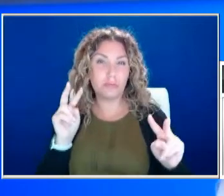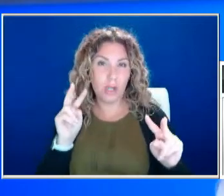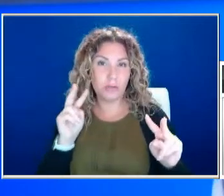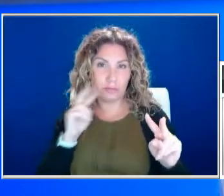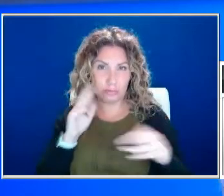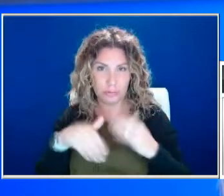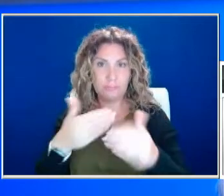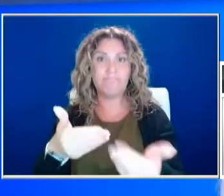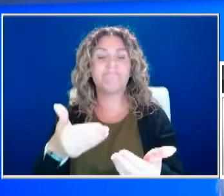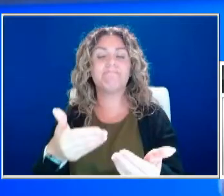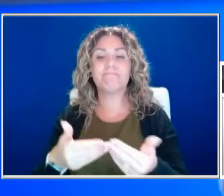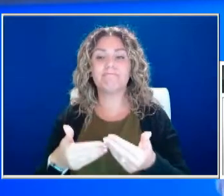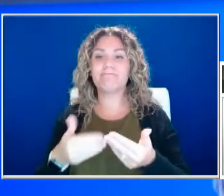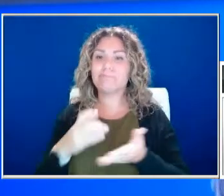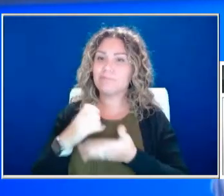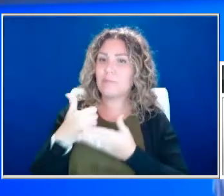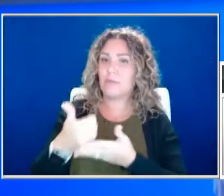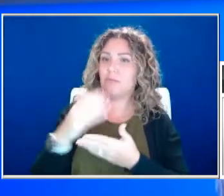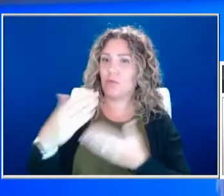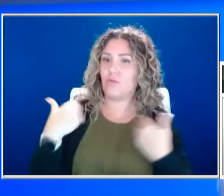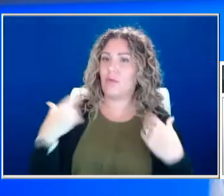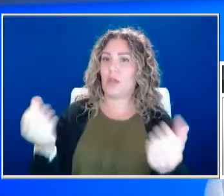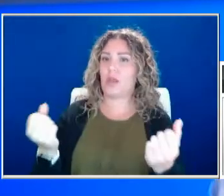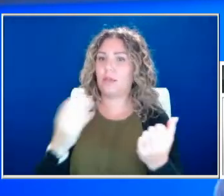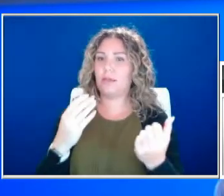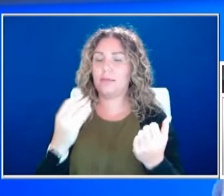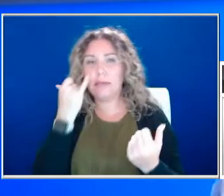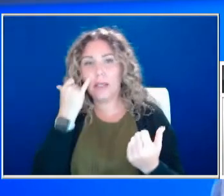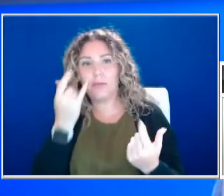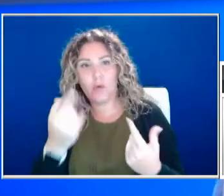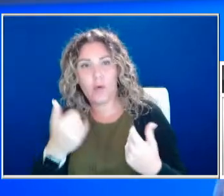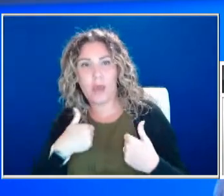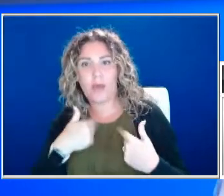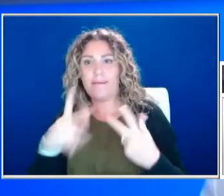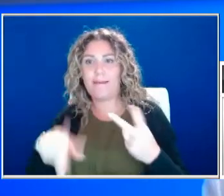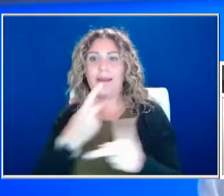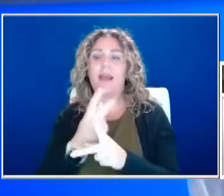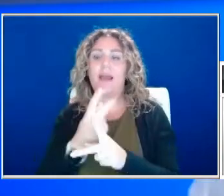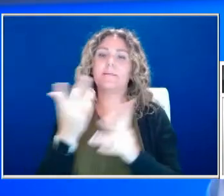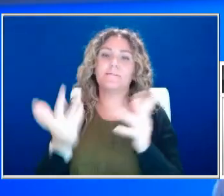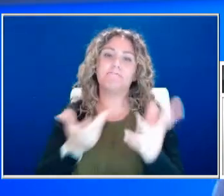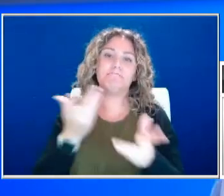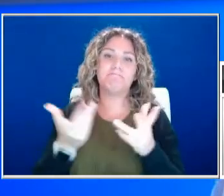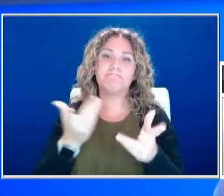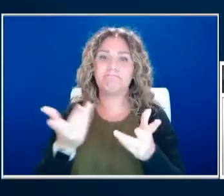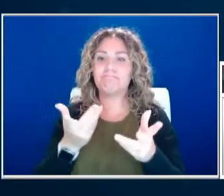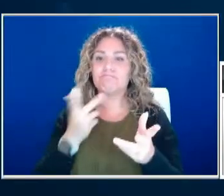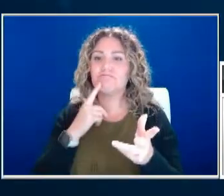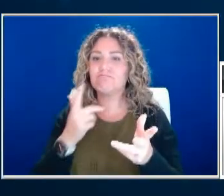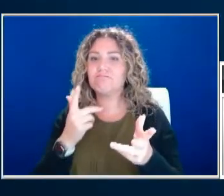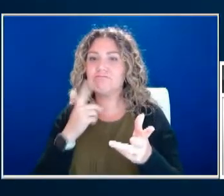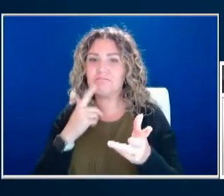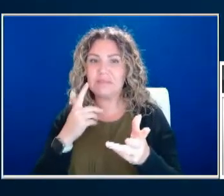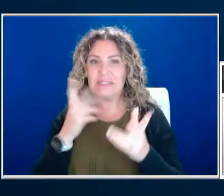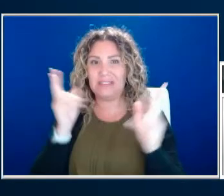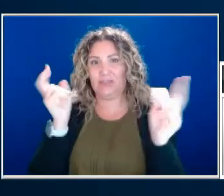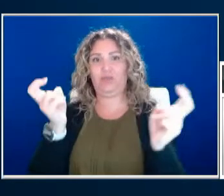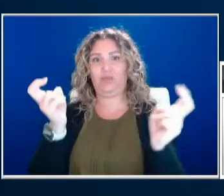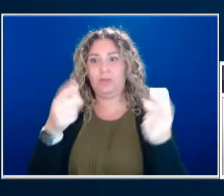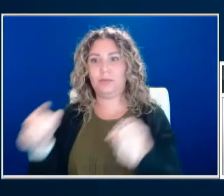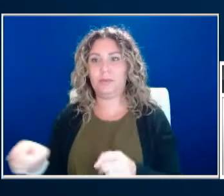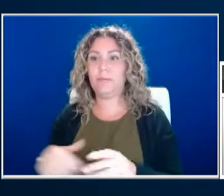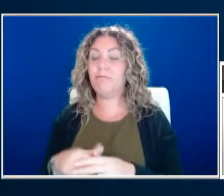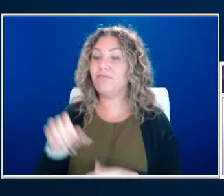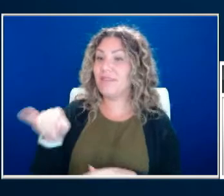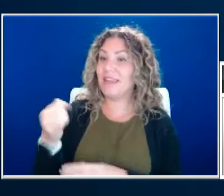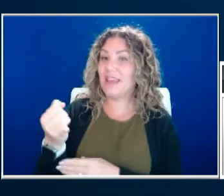of help your health, even if you have one of these types of pathologies going on. So AJ, we want people to